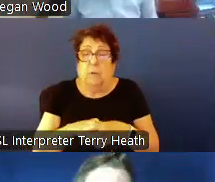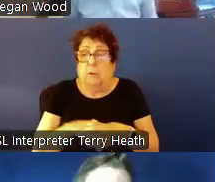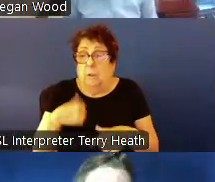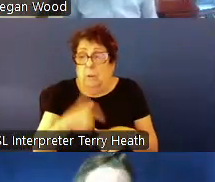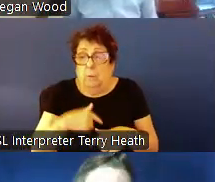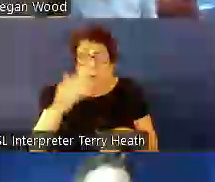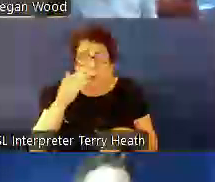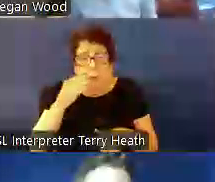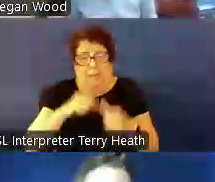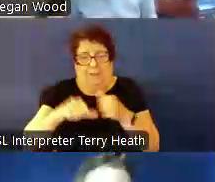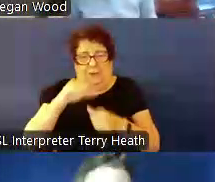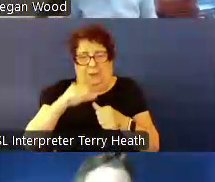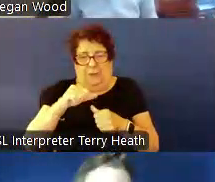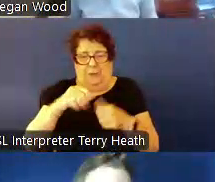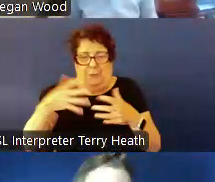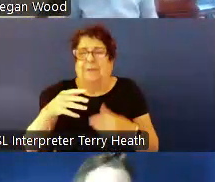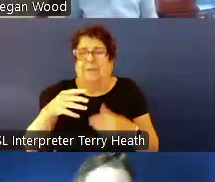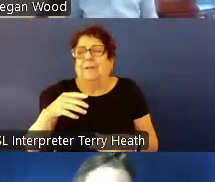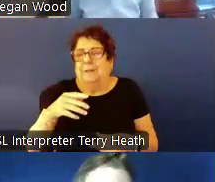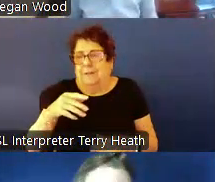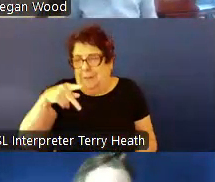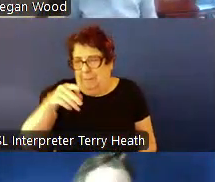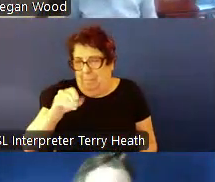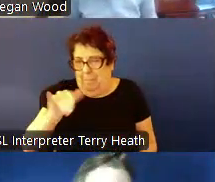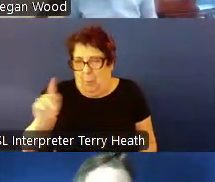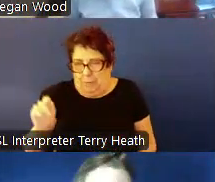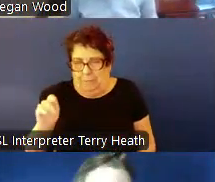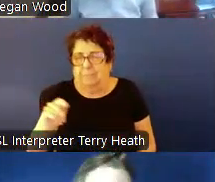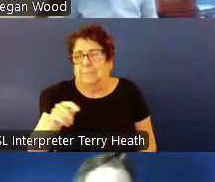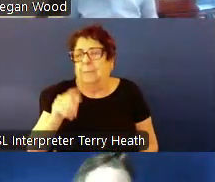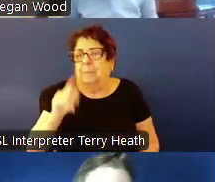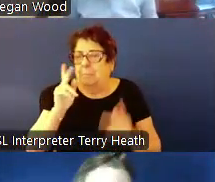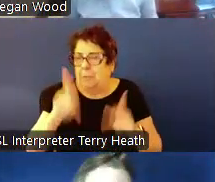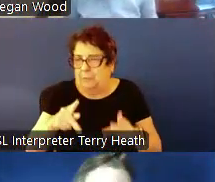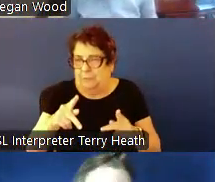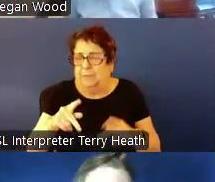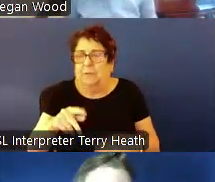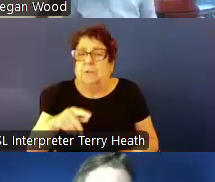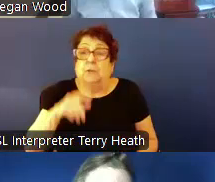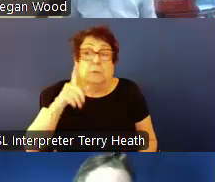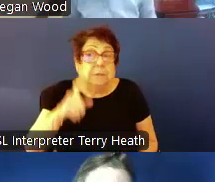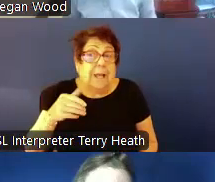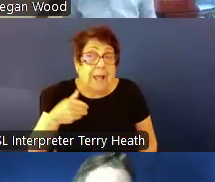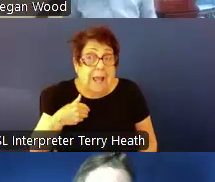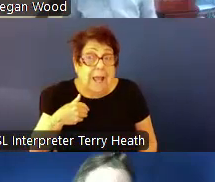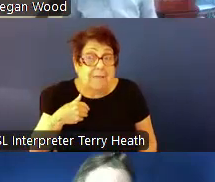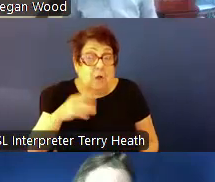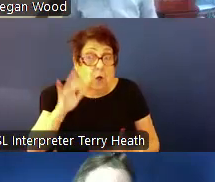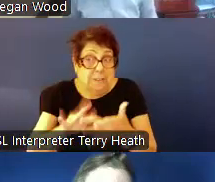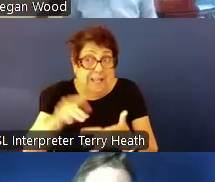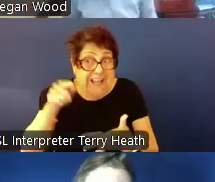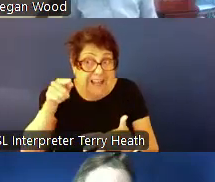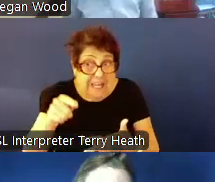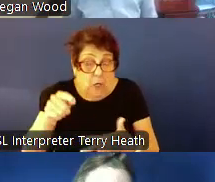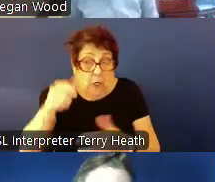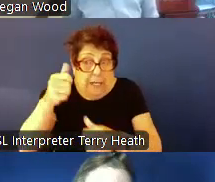person. So not only do you have to have a contact at the agency where you're referring people to, but the person that you